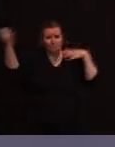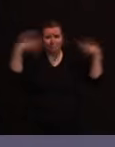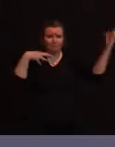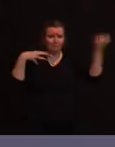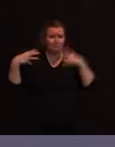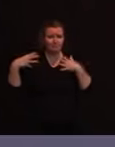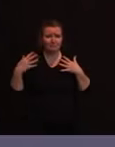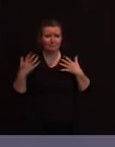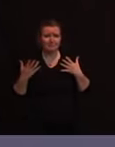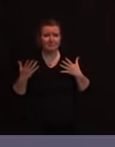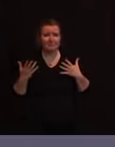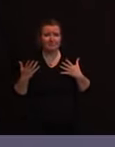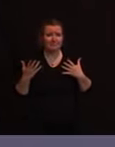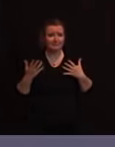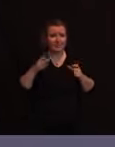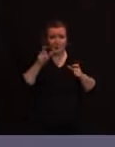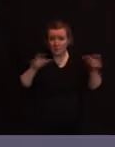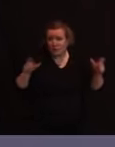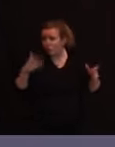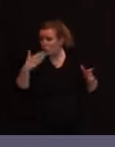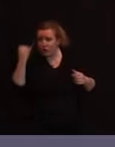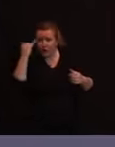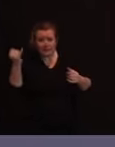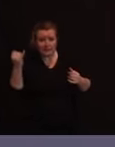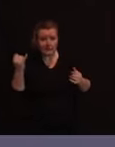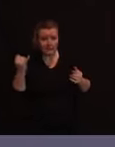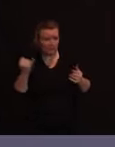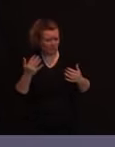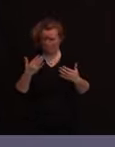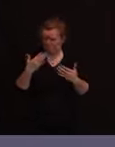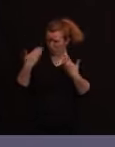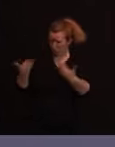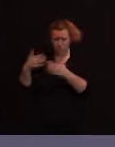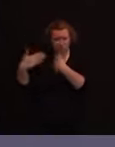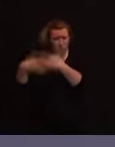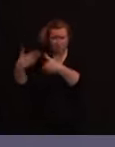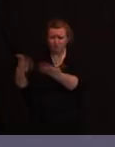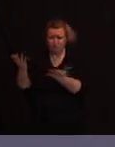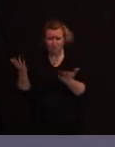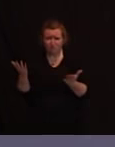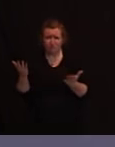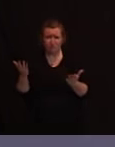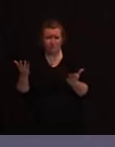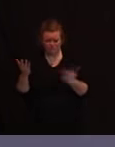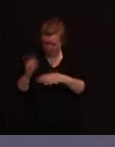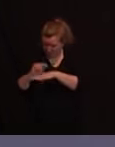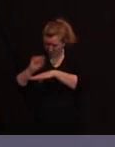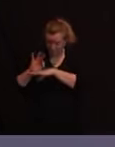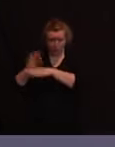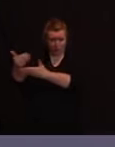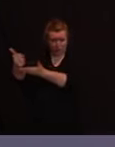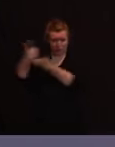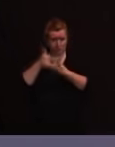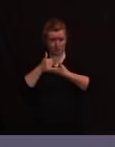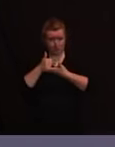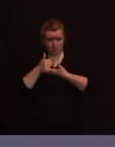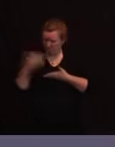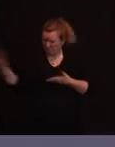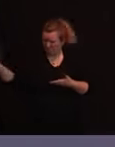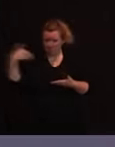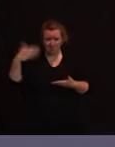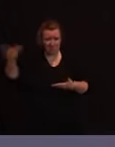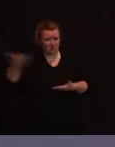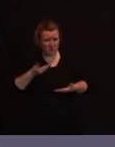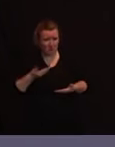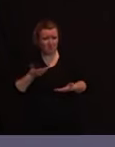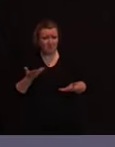So bless them, and if they've got some ideas that come out of this, we welcome them. This is an